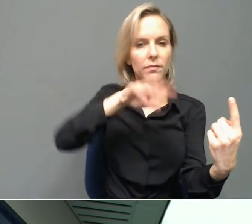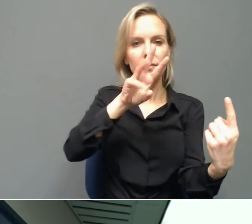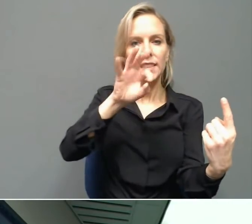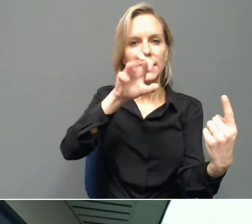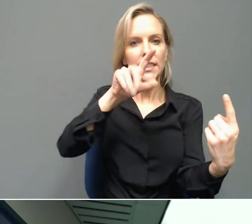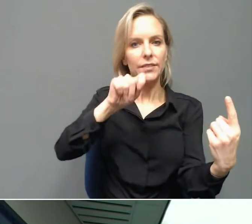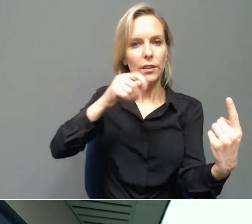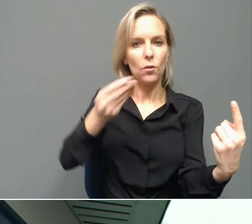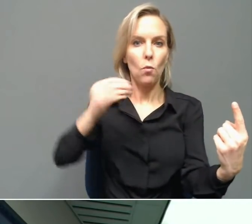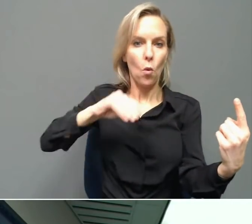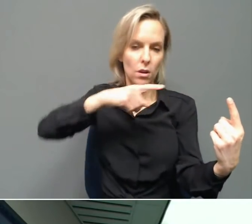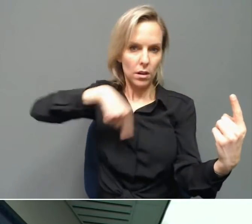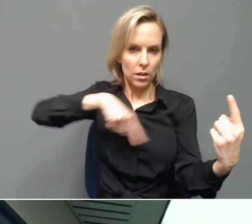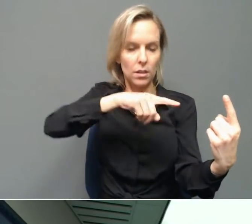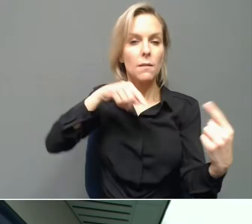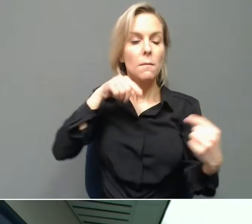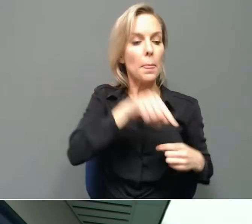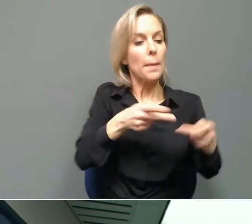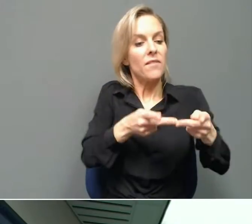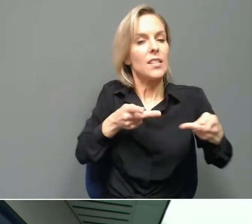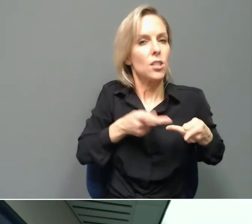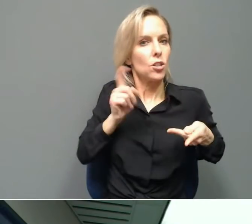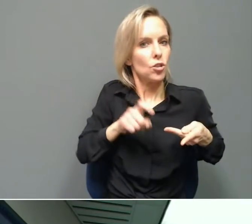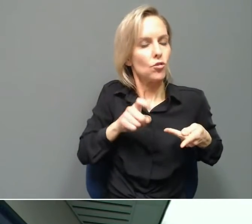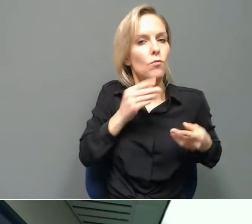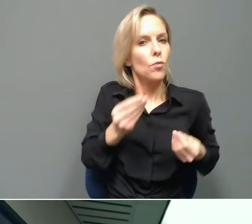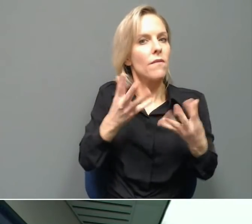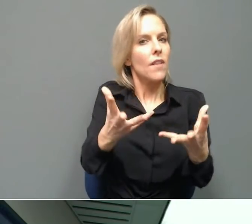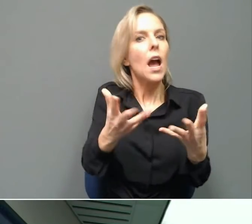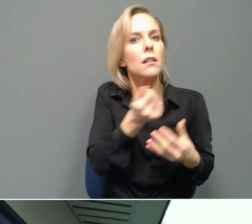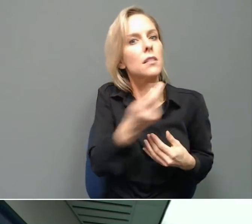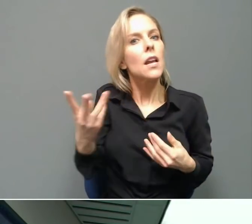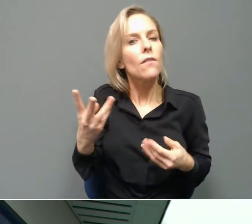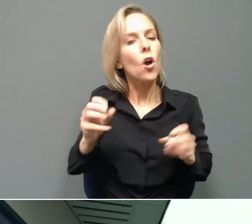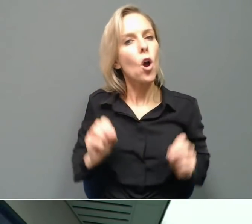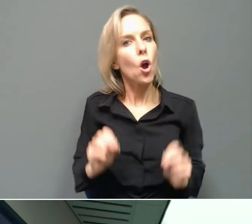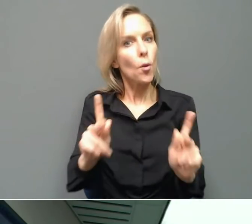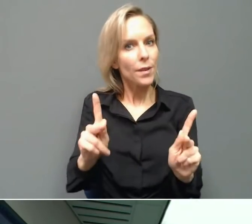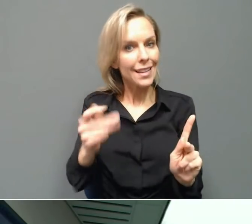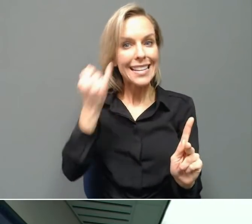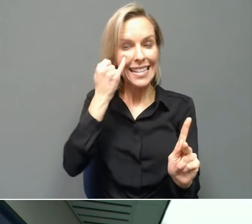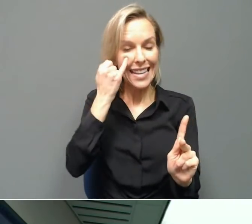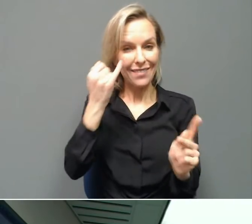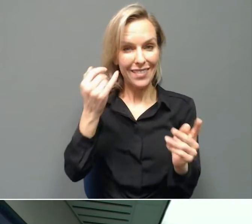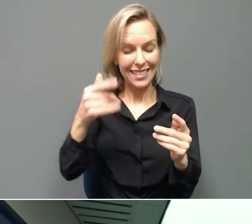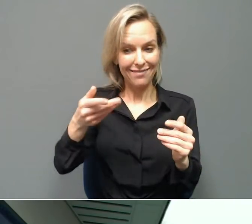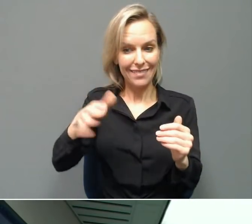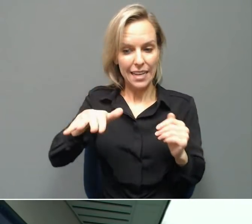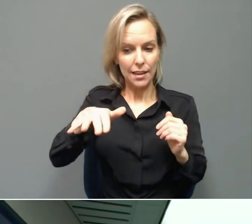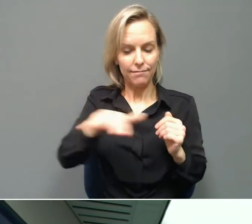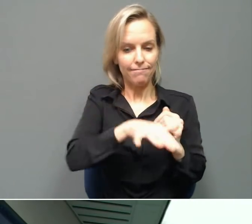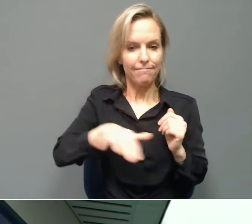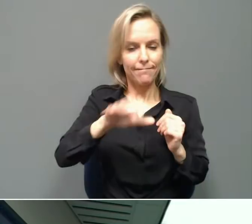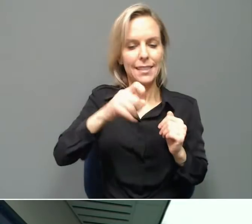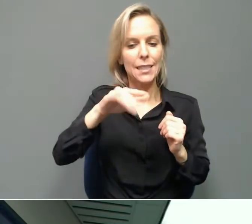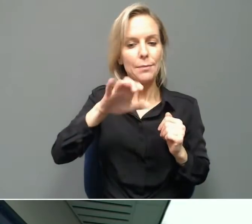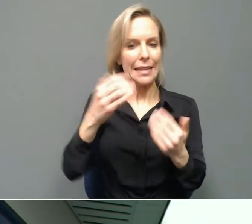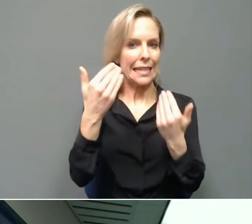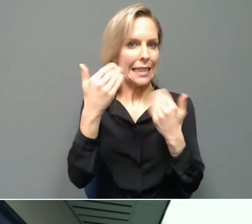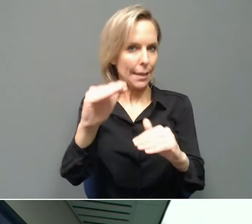Facilities should work towards providing multiple opportunities to participate if space is a limiting factor. And that means